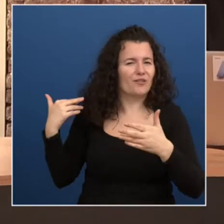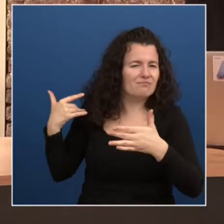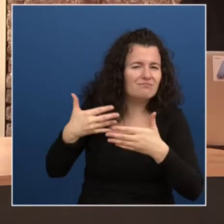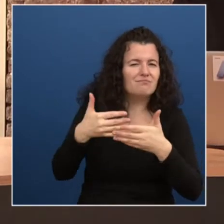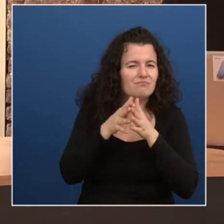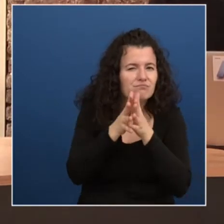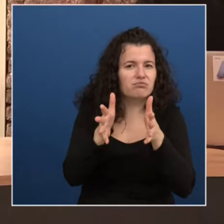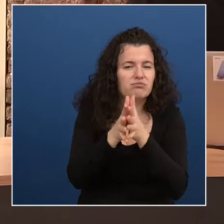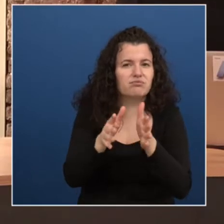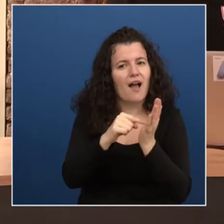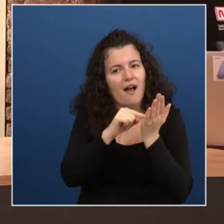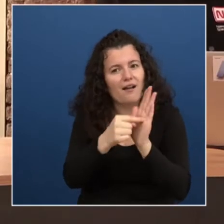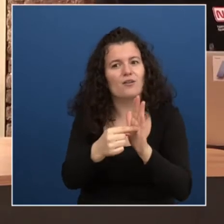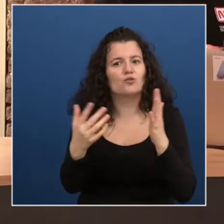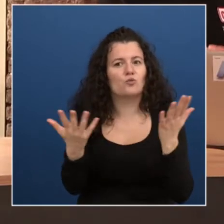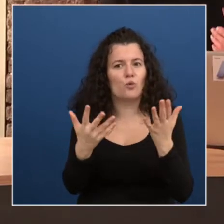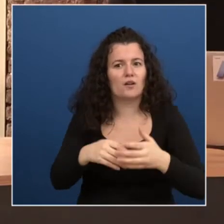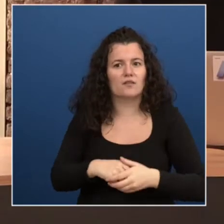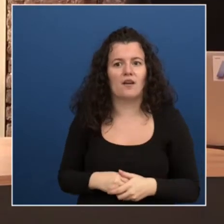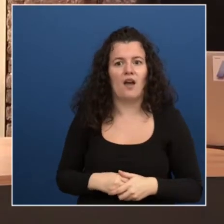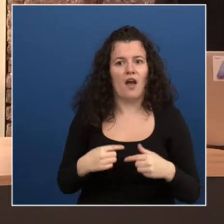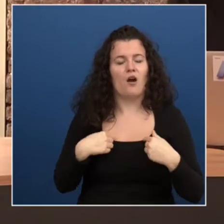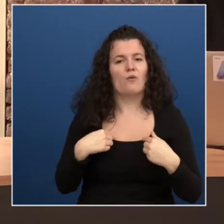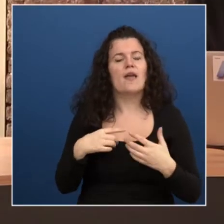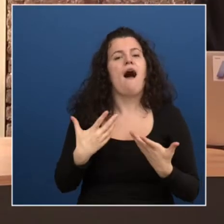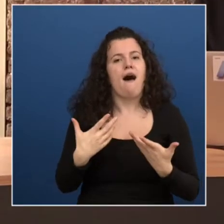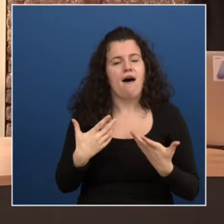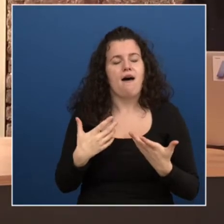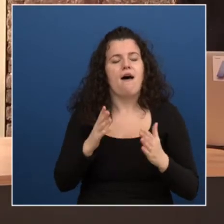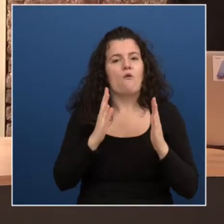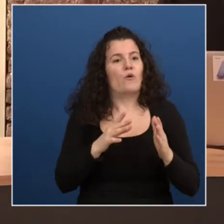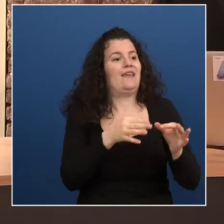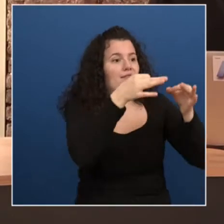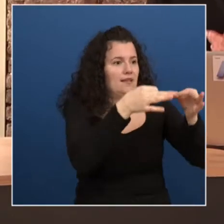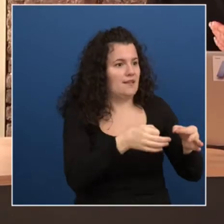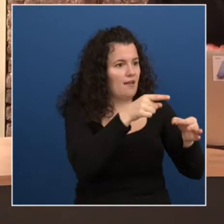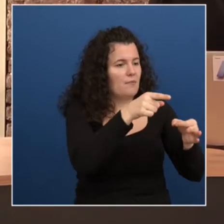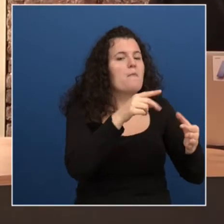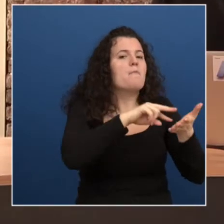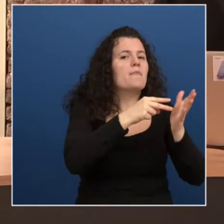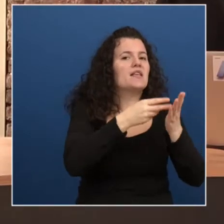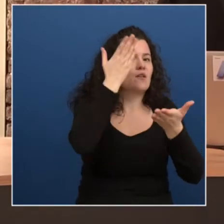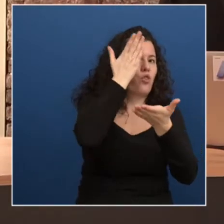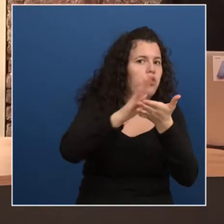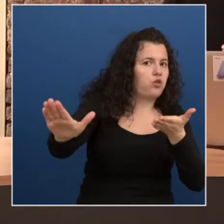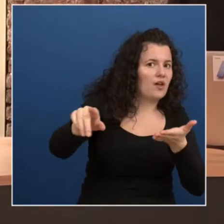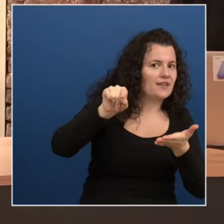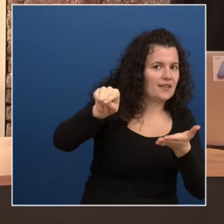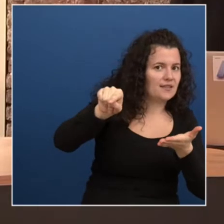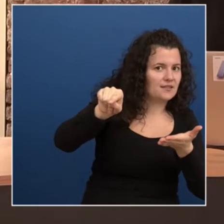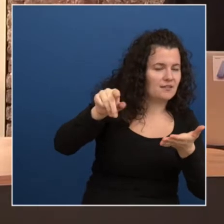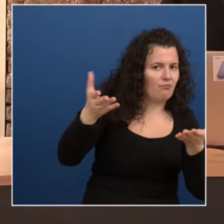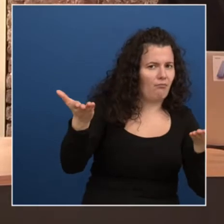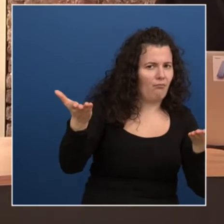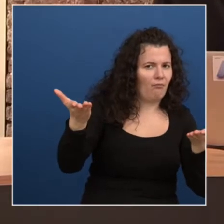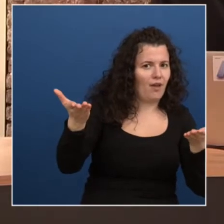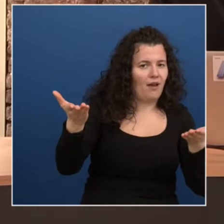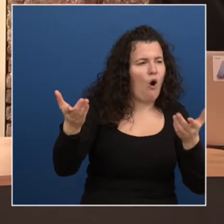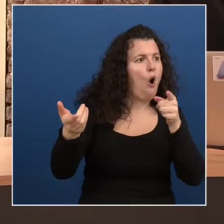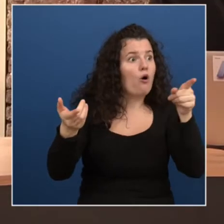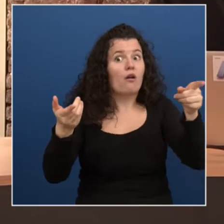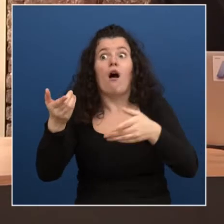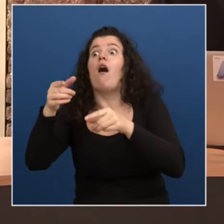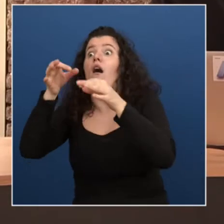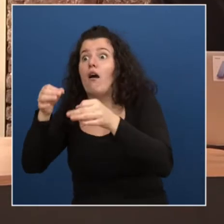sacrifice. And there are a lot of also, if we belong on a label, so if we identify us on a